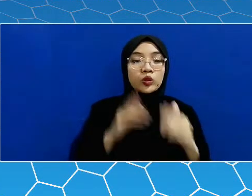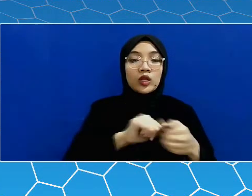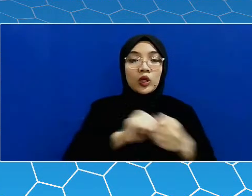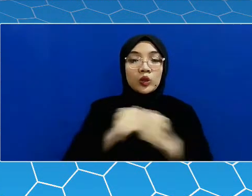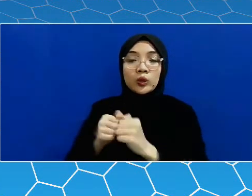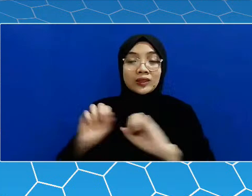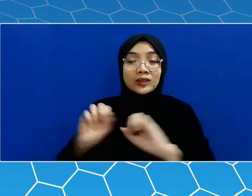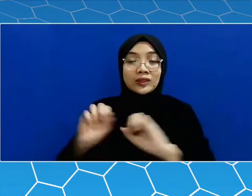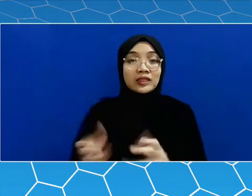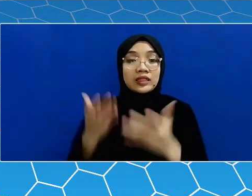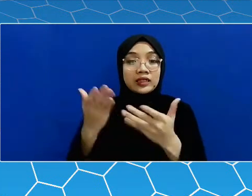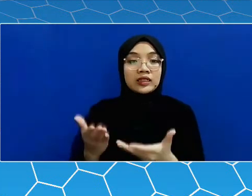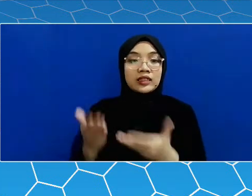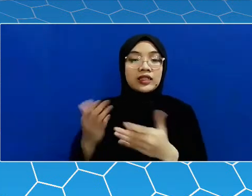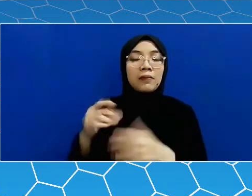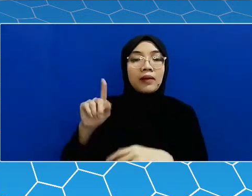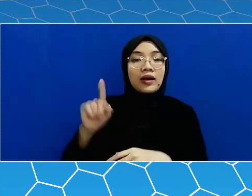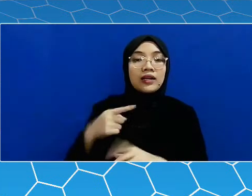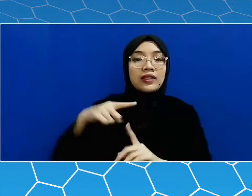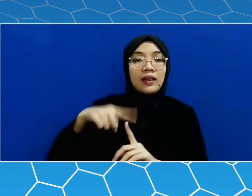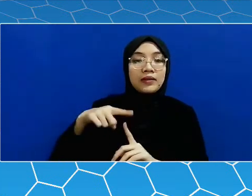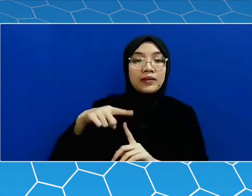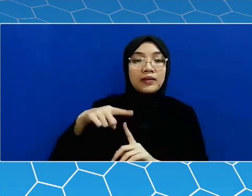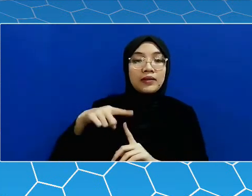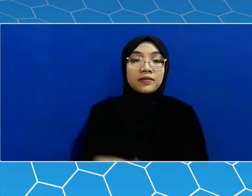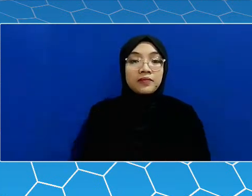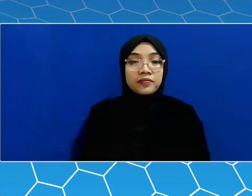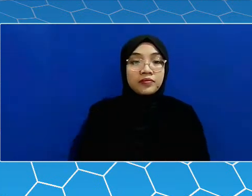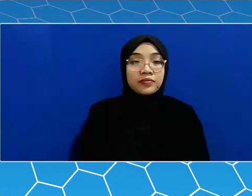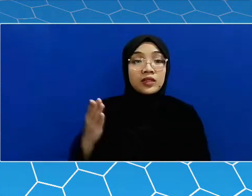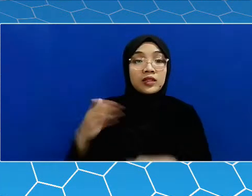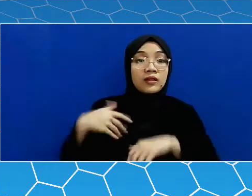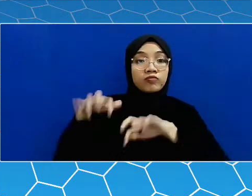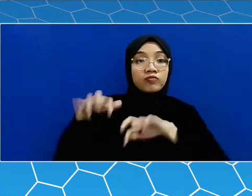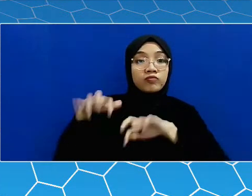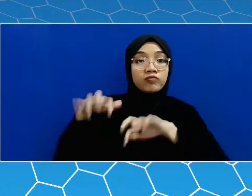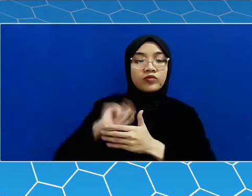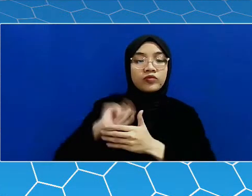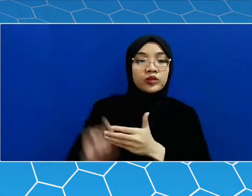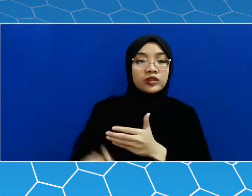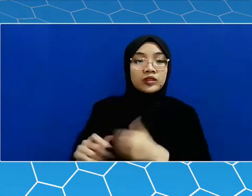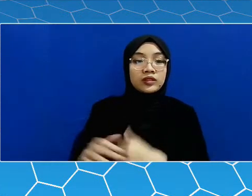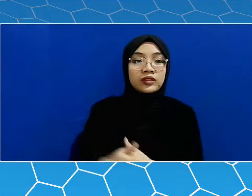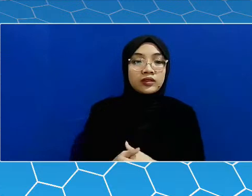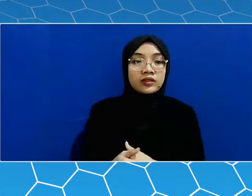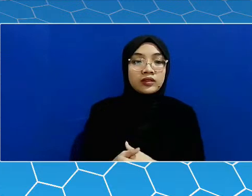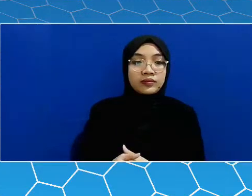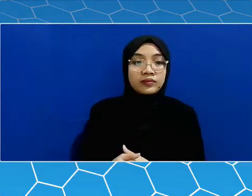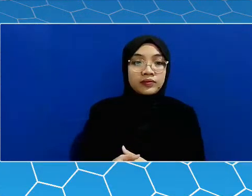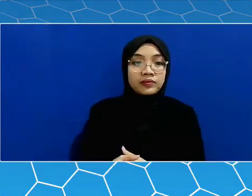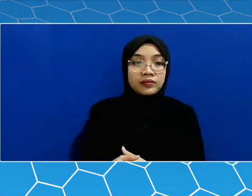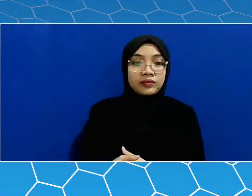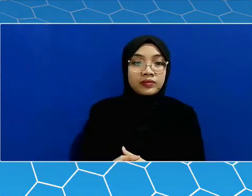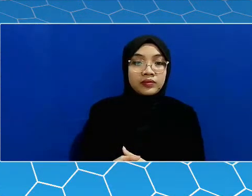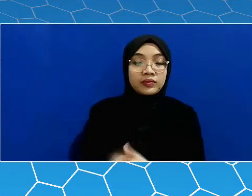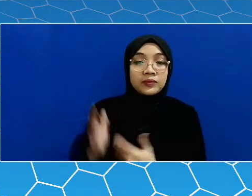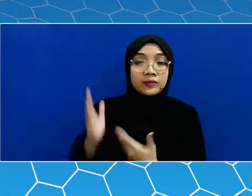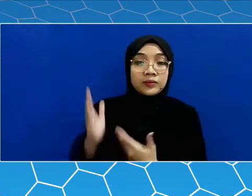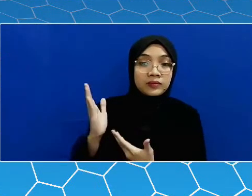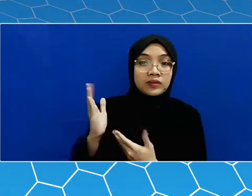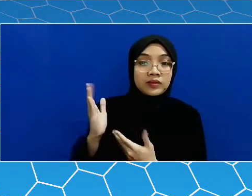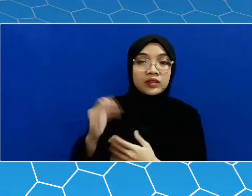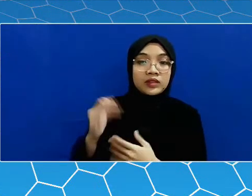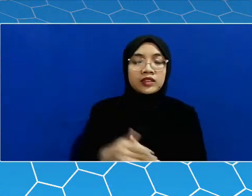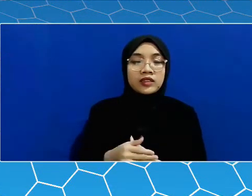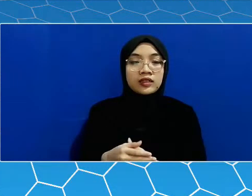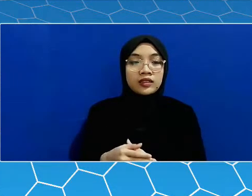Slide. This is my writings of the slides, please. Sorry. This is my writings of the telemedicine in